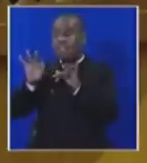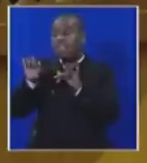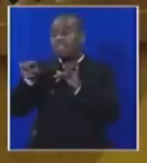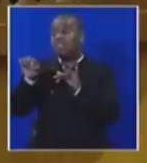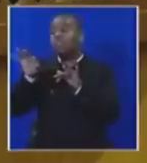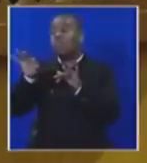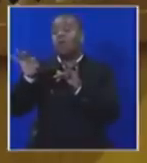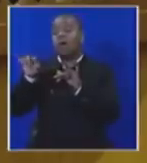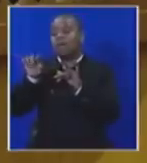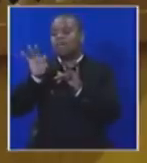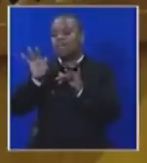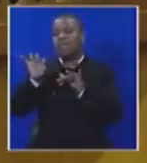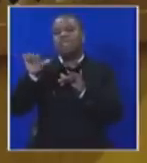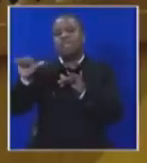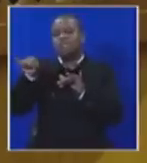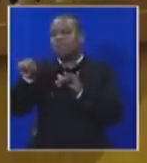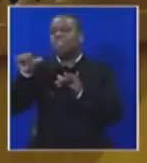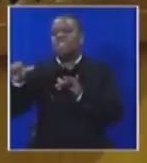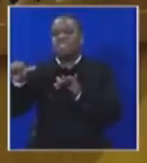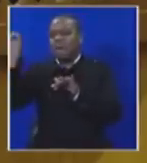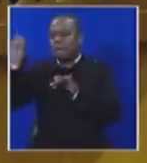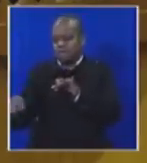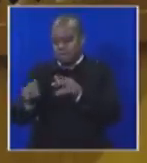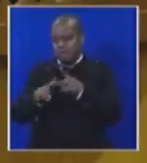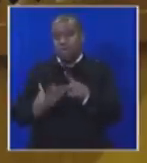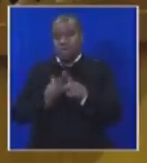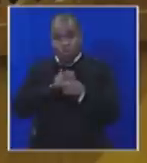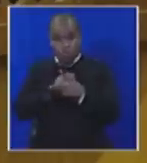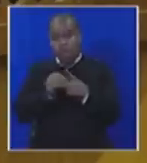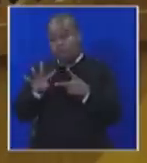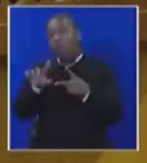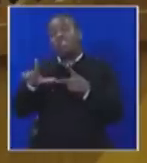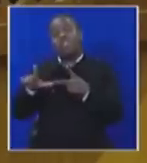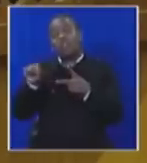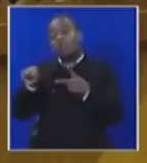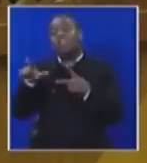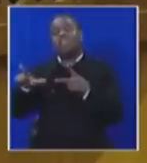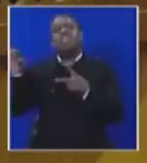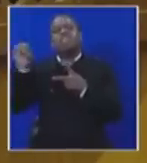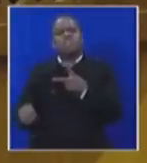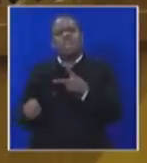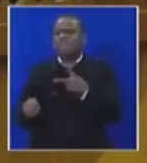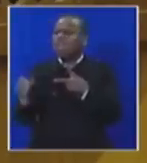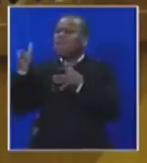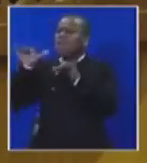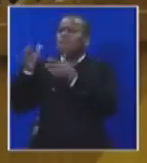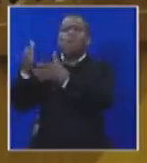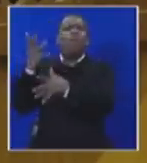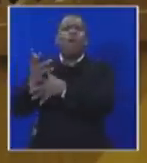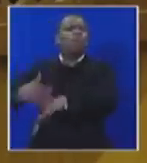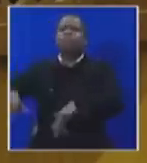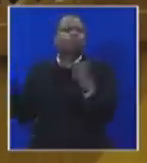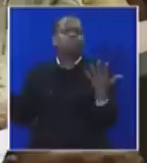36.6% and youth unemployment of 47.3%. Abaphangeli eBhayi abantu.